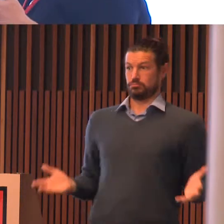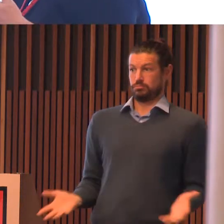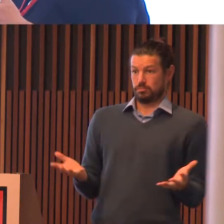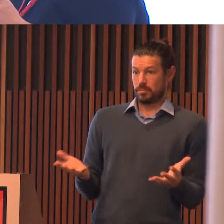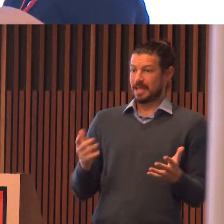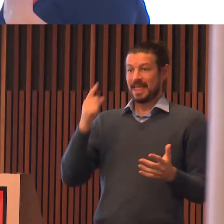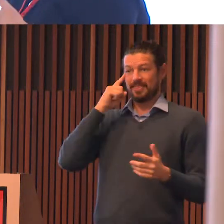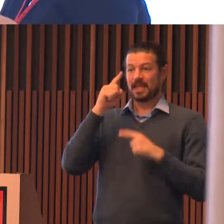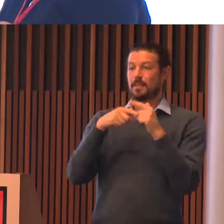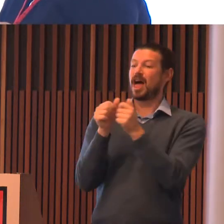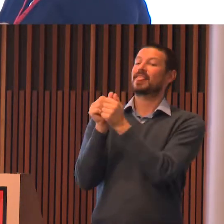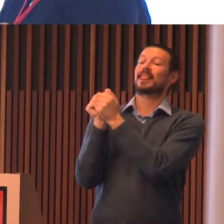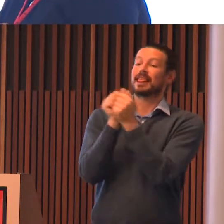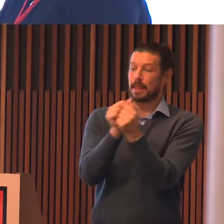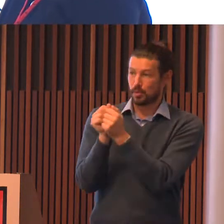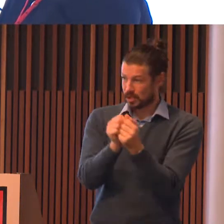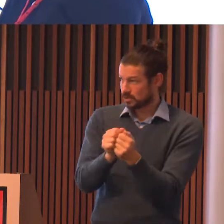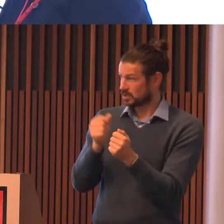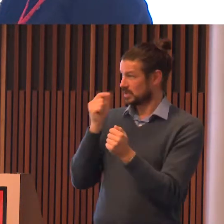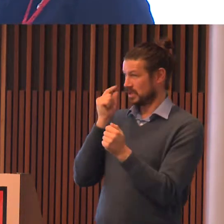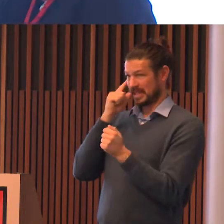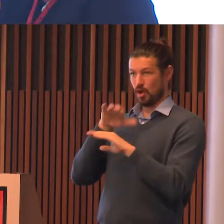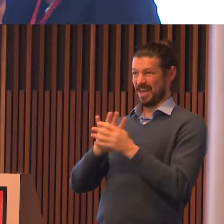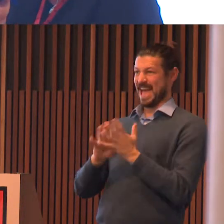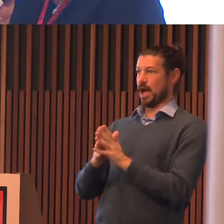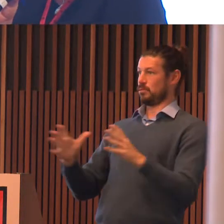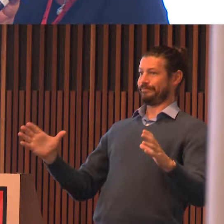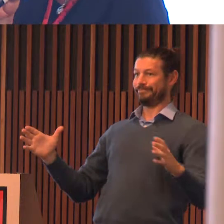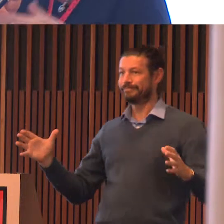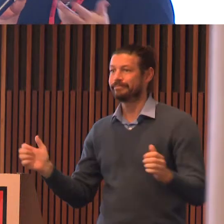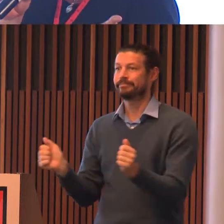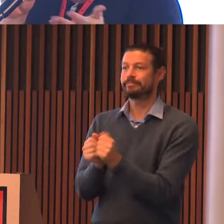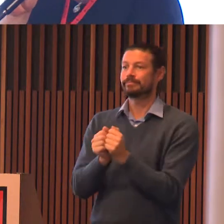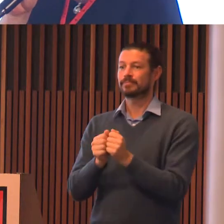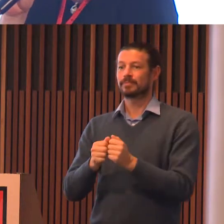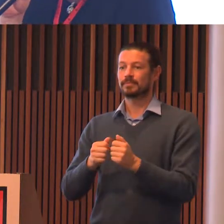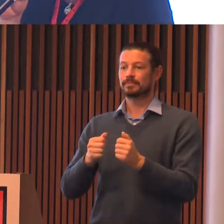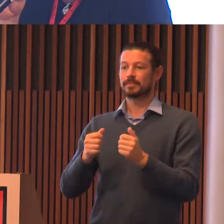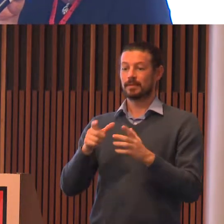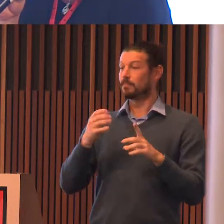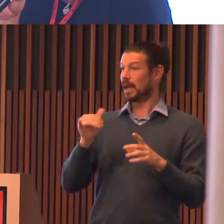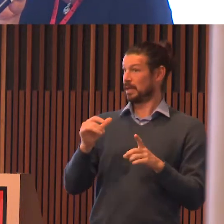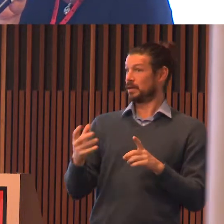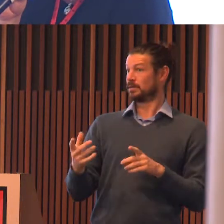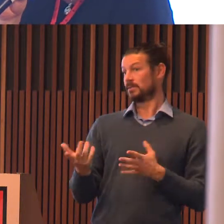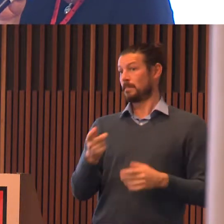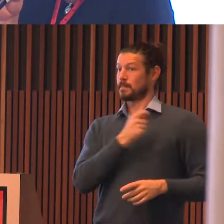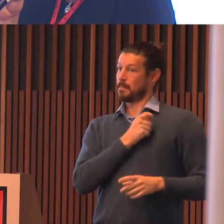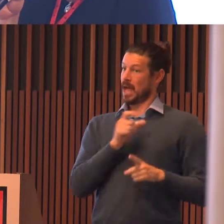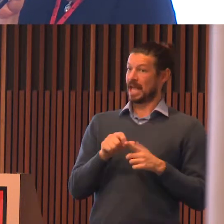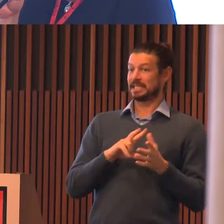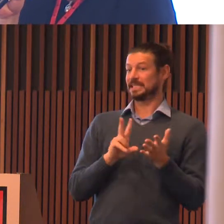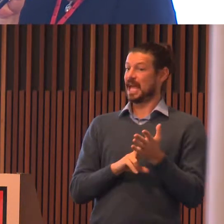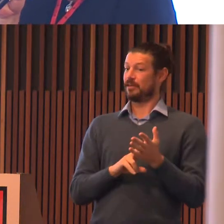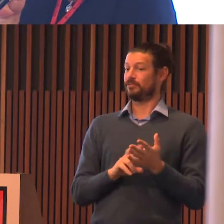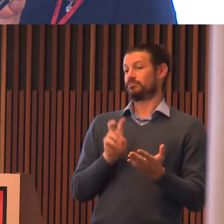about collaboration, to think about how we can work together, to think about rejoining DAV if your memberships run out,